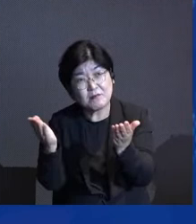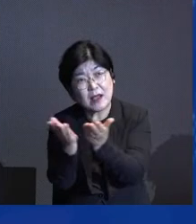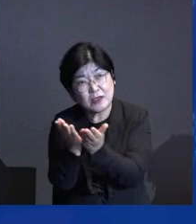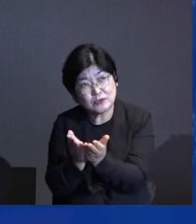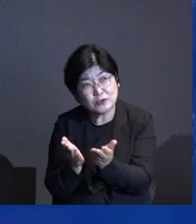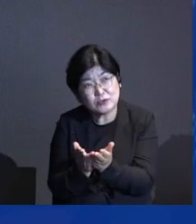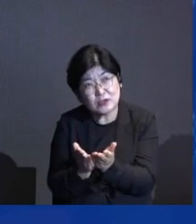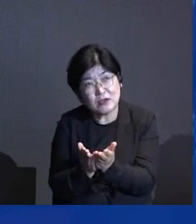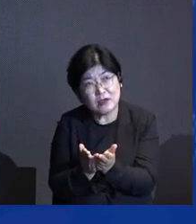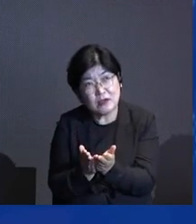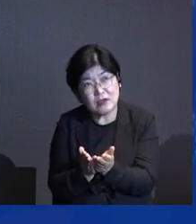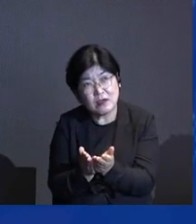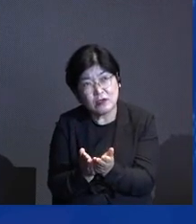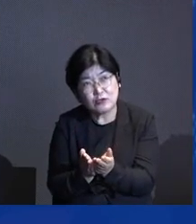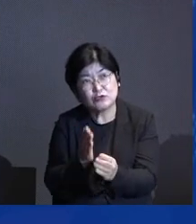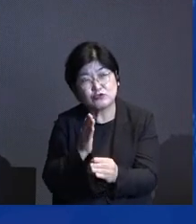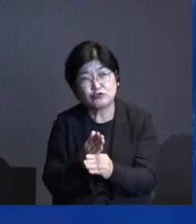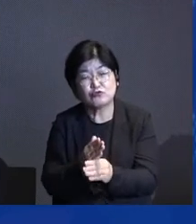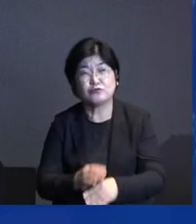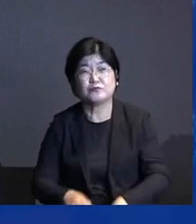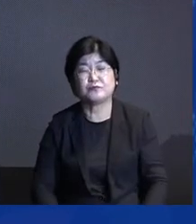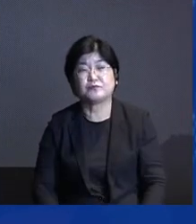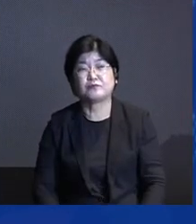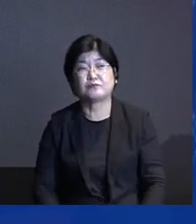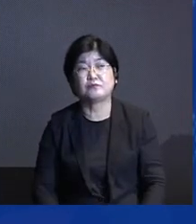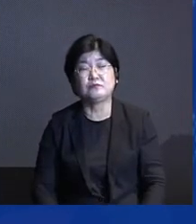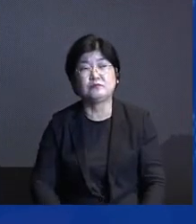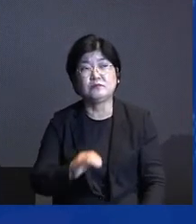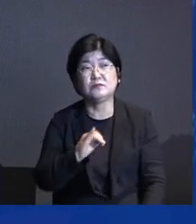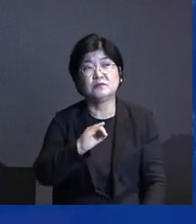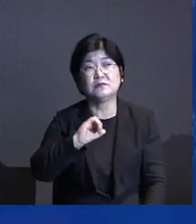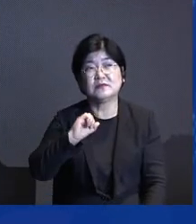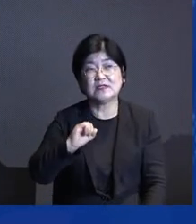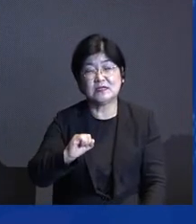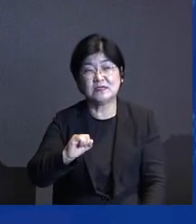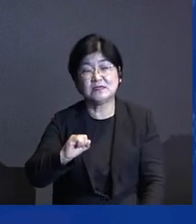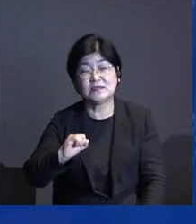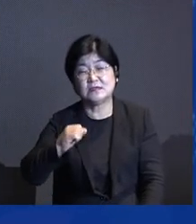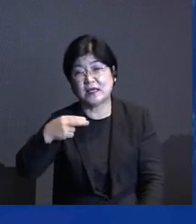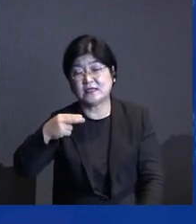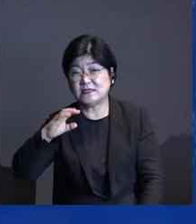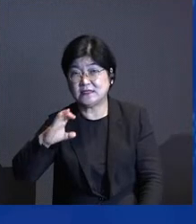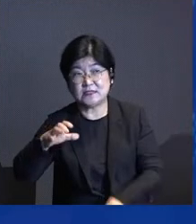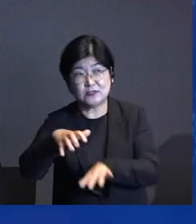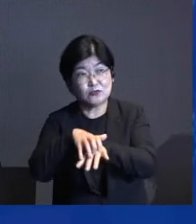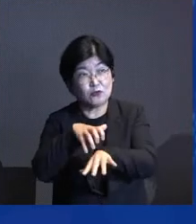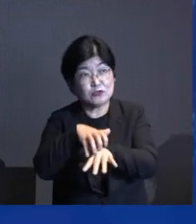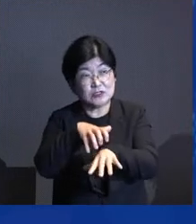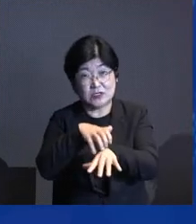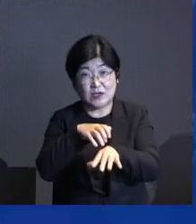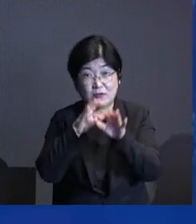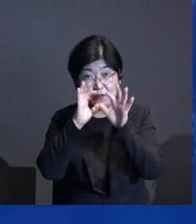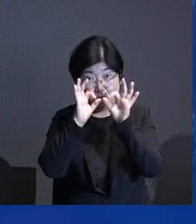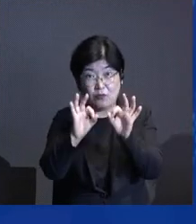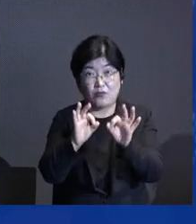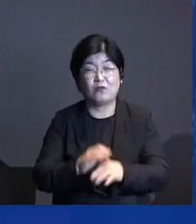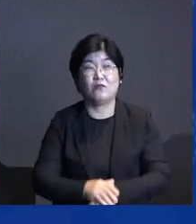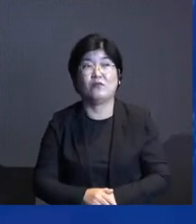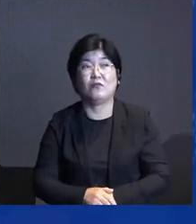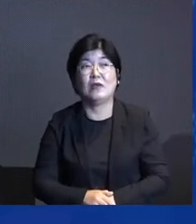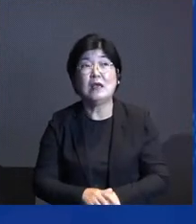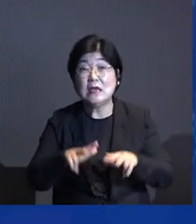This is the organization structure of the ISHC model. As you can see, we have the